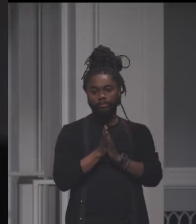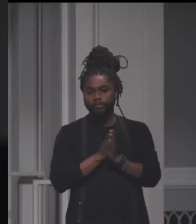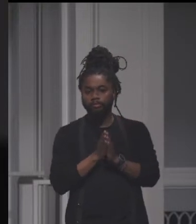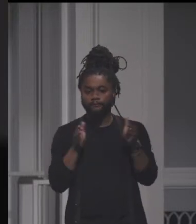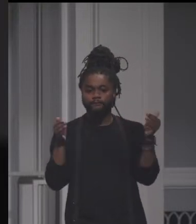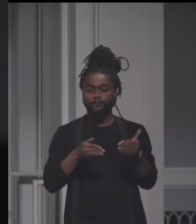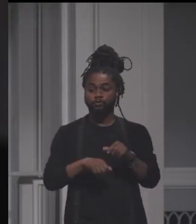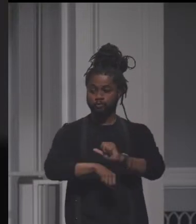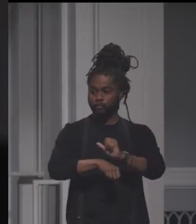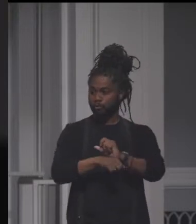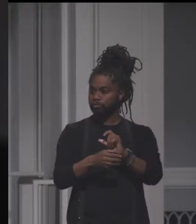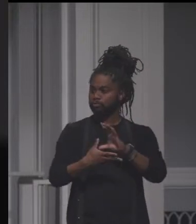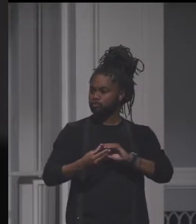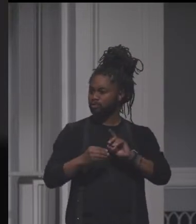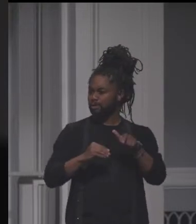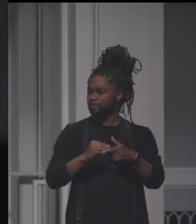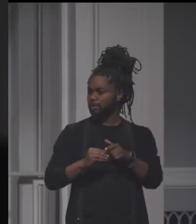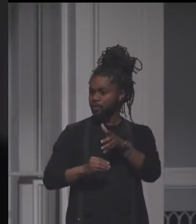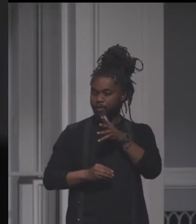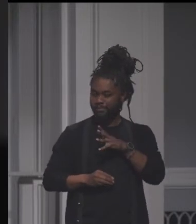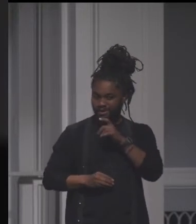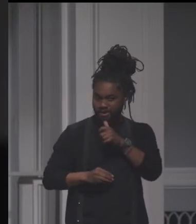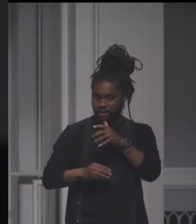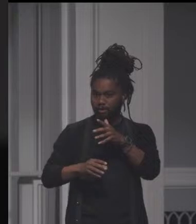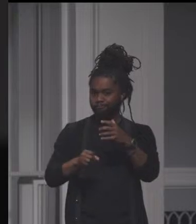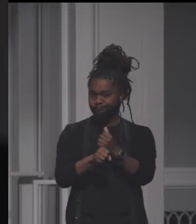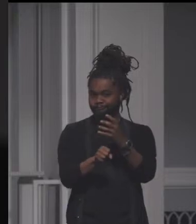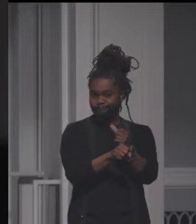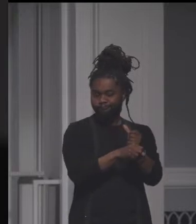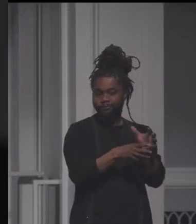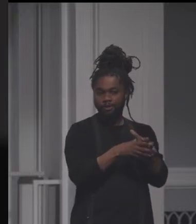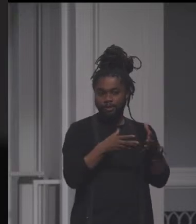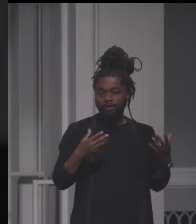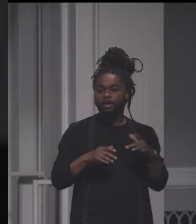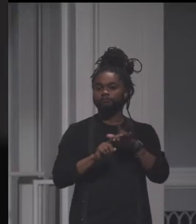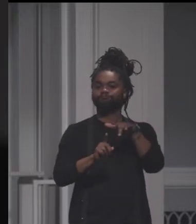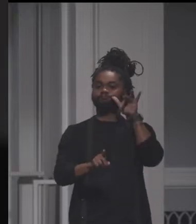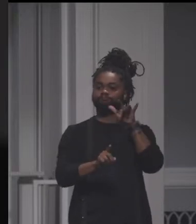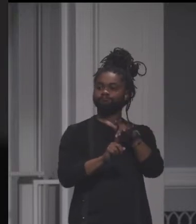that stories about women did not win the most prestigious literary prizes.